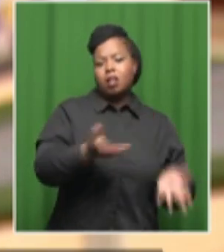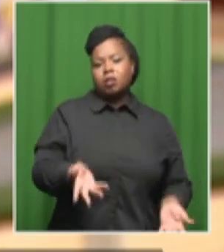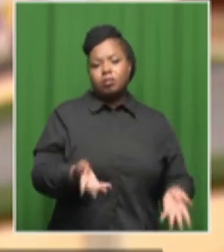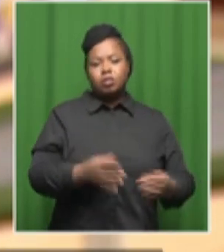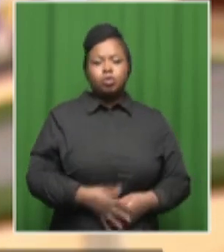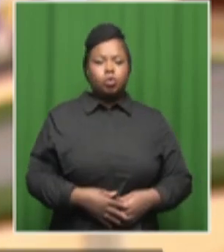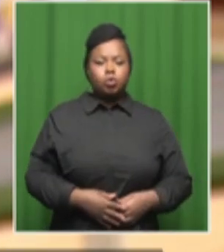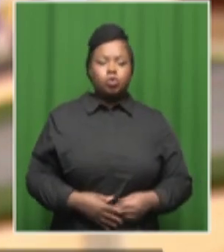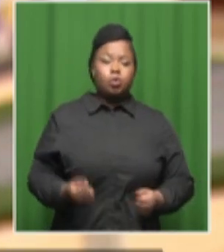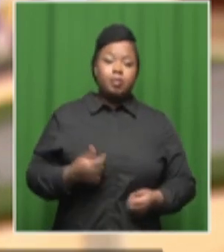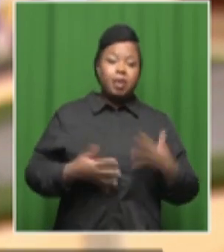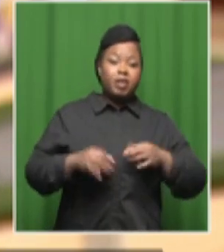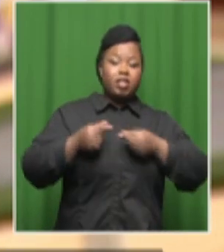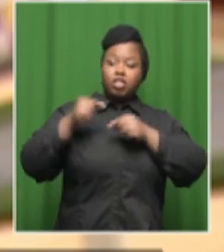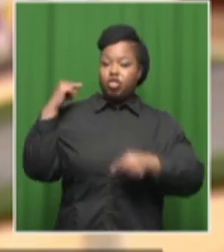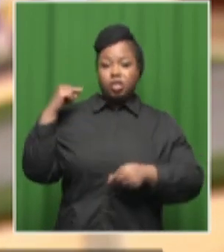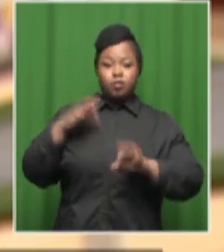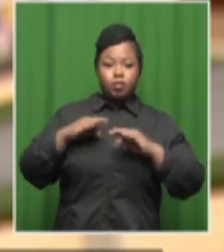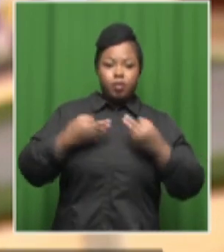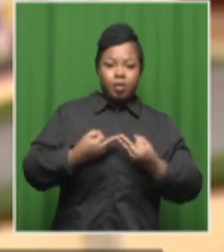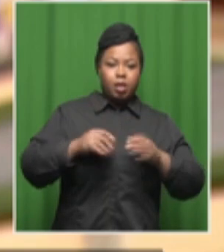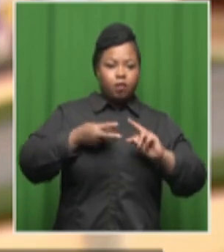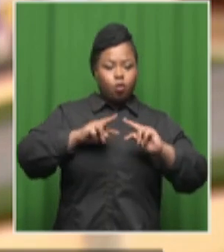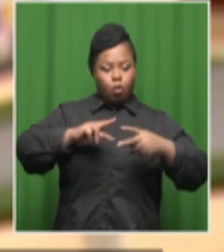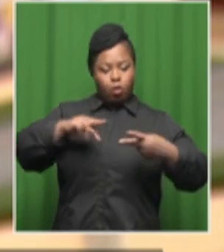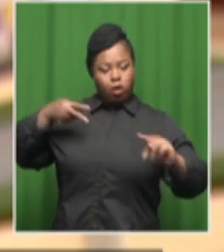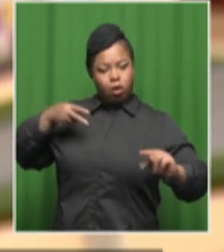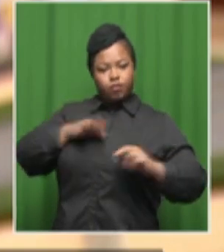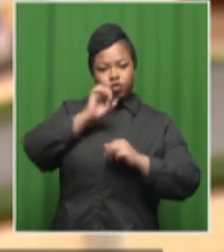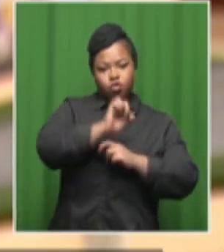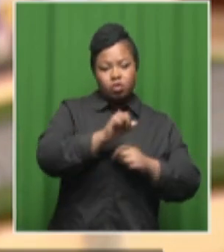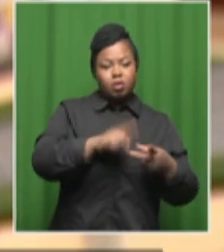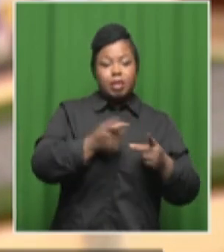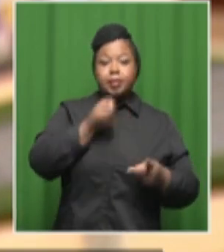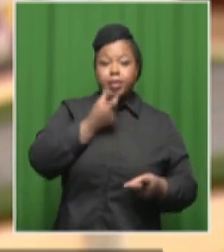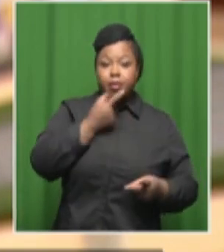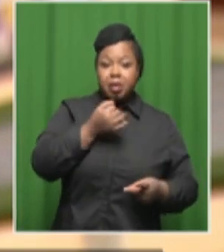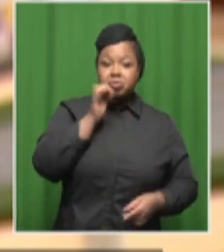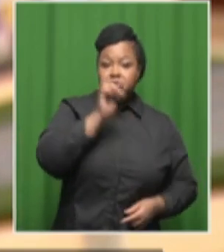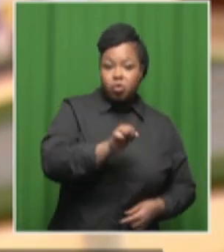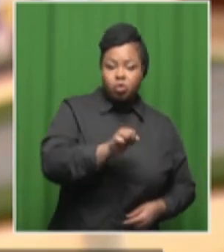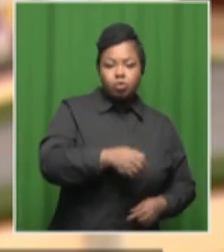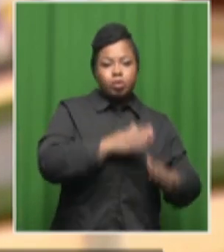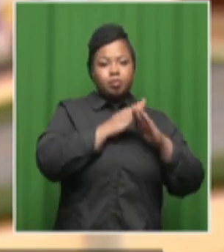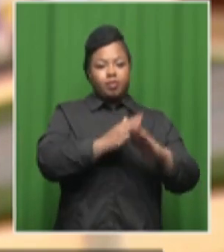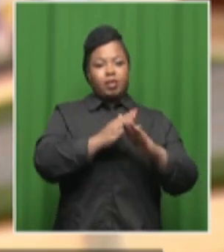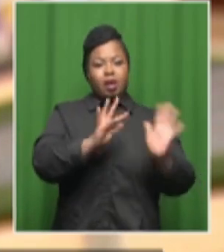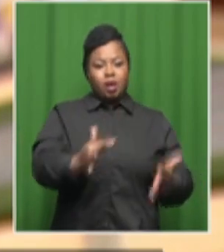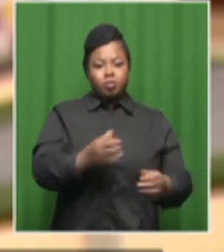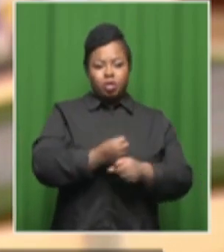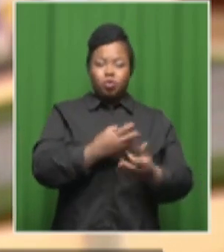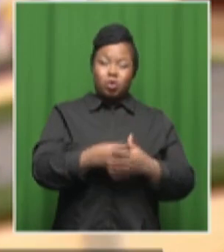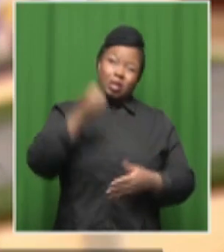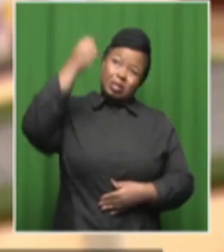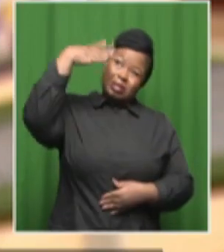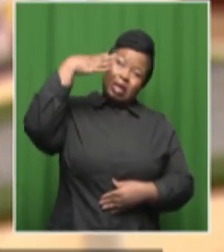the genes that you might have, we're also able to talk about medications that we're taking. How do we prevent making sure that we have sunscreen